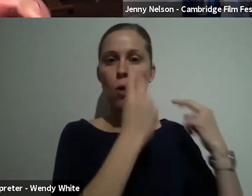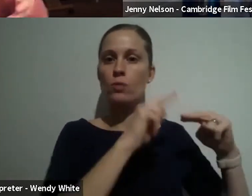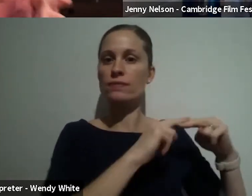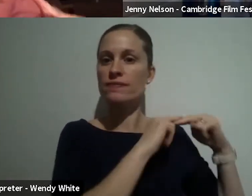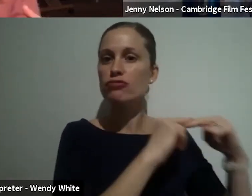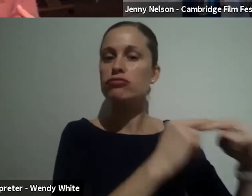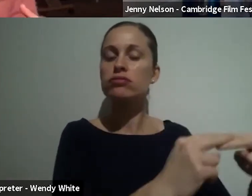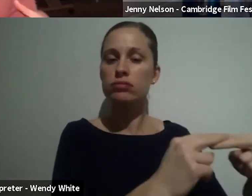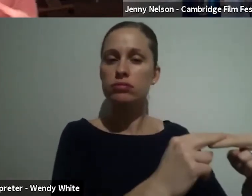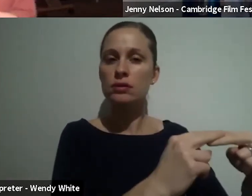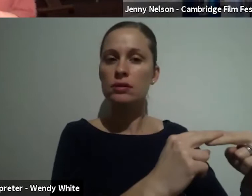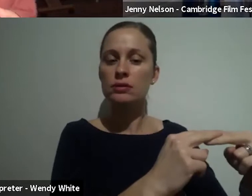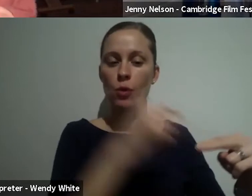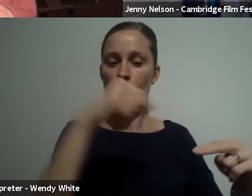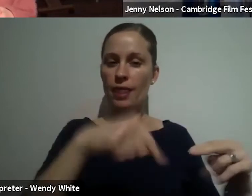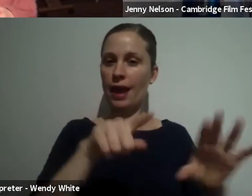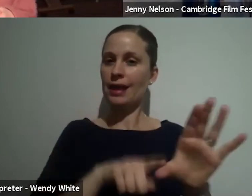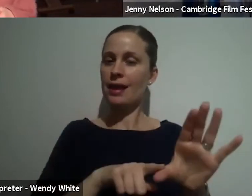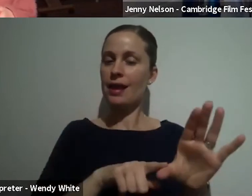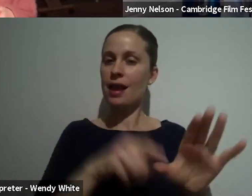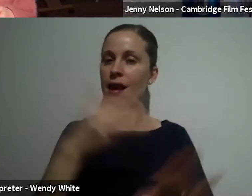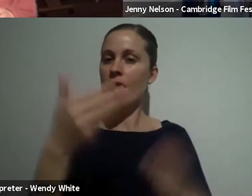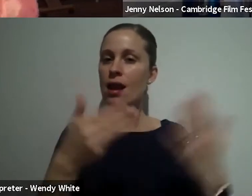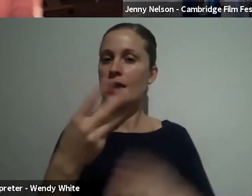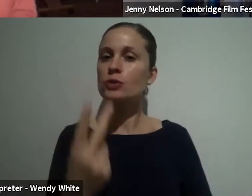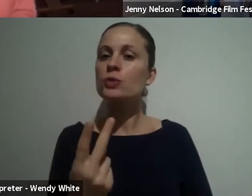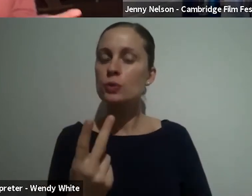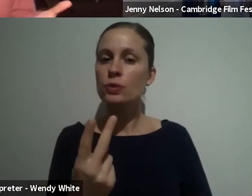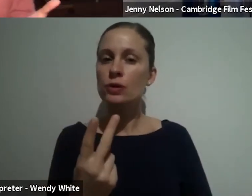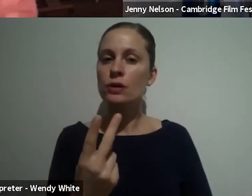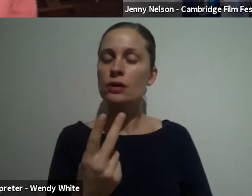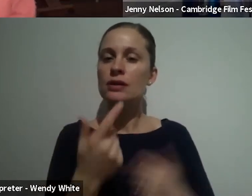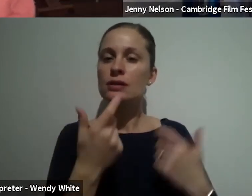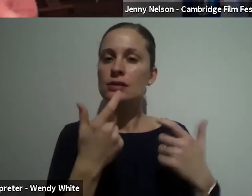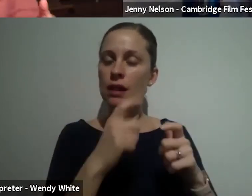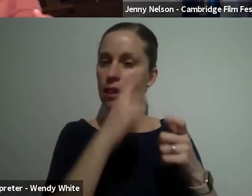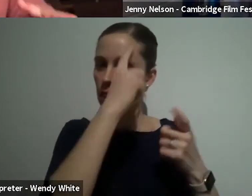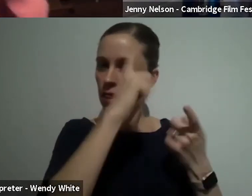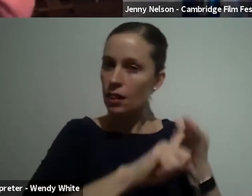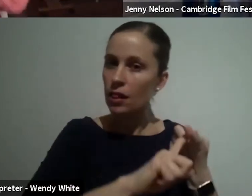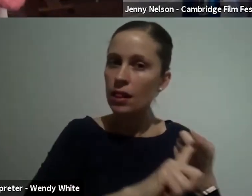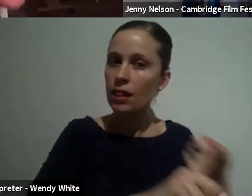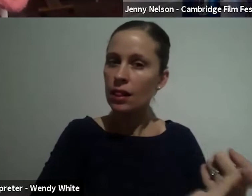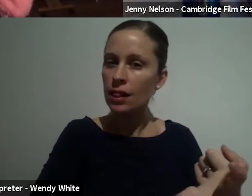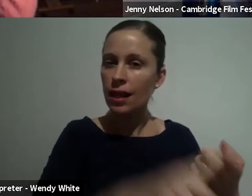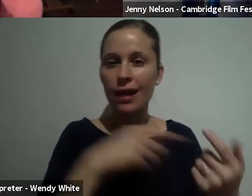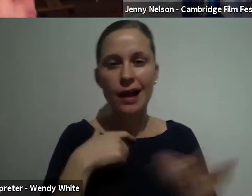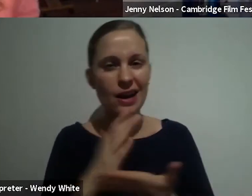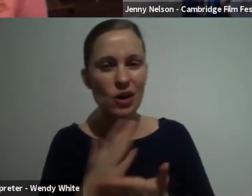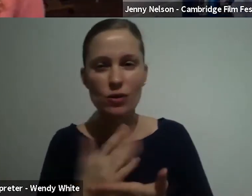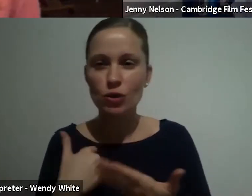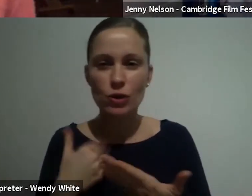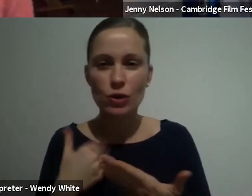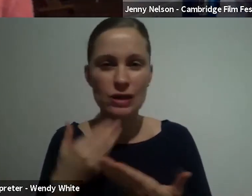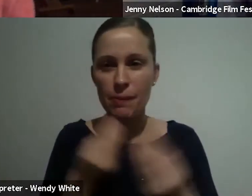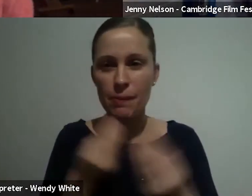for the year 92 were very too conservative, No, I don't know if I explained it very well.